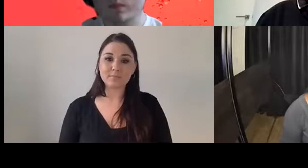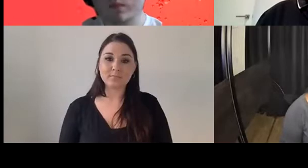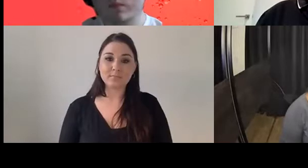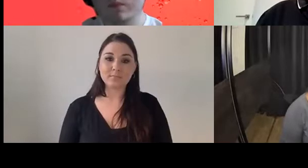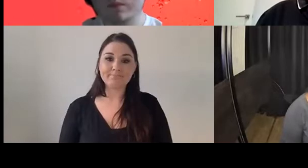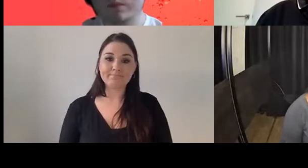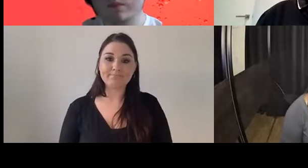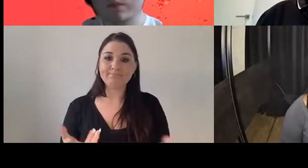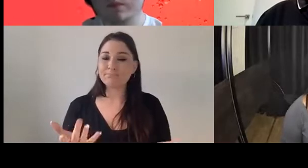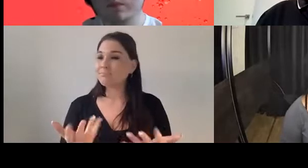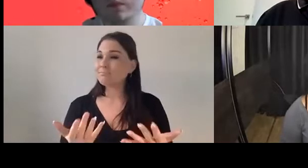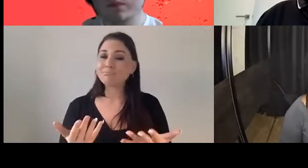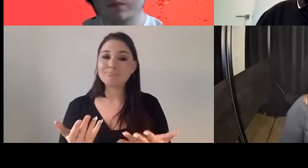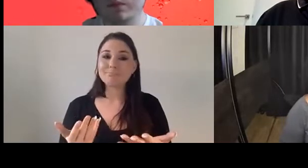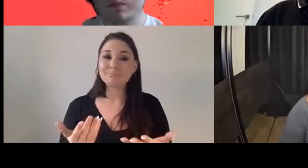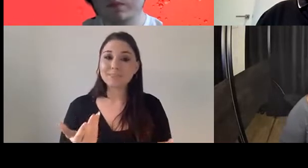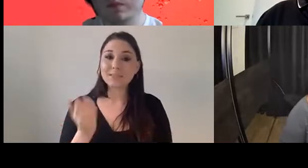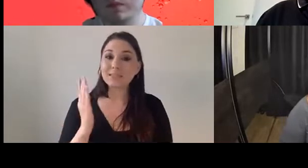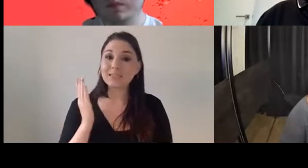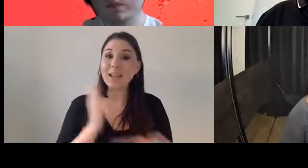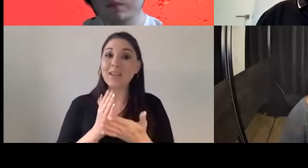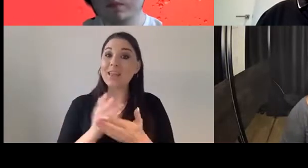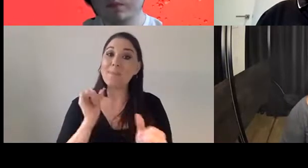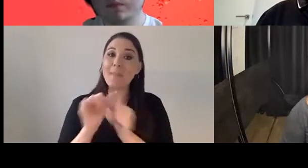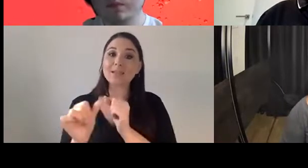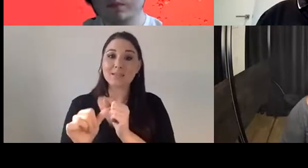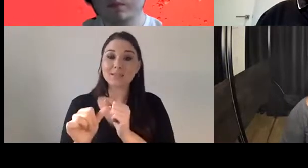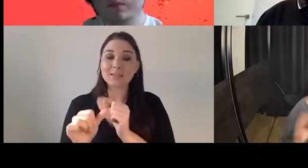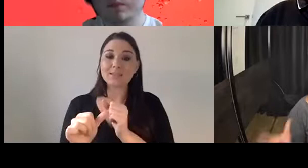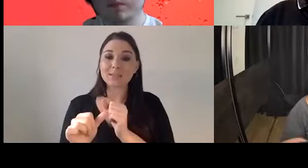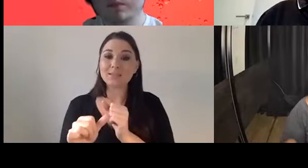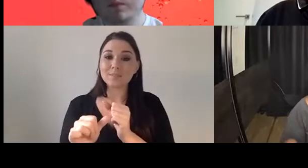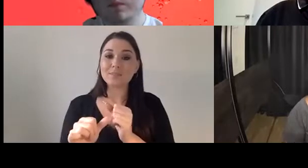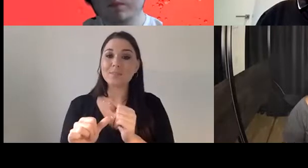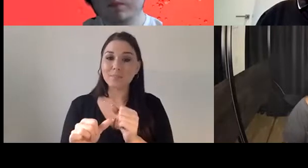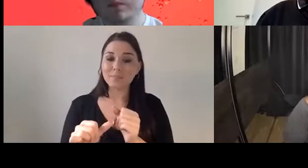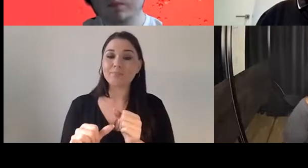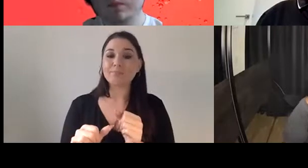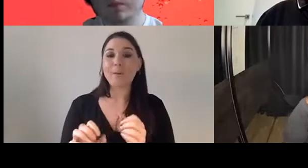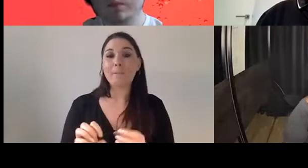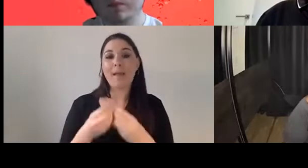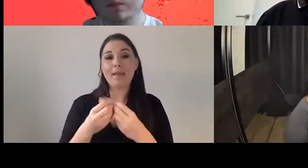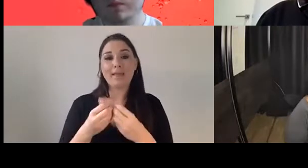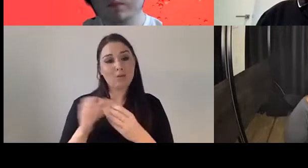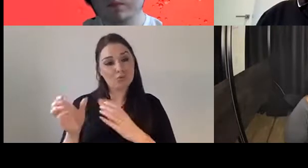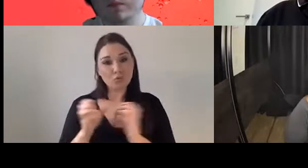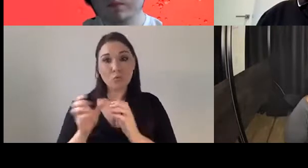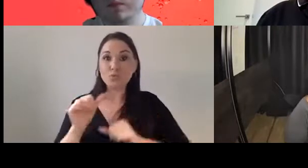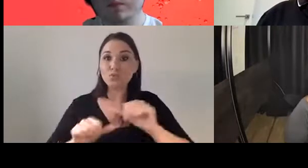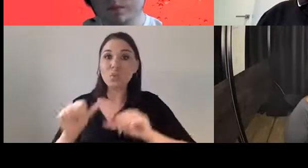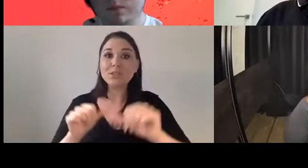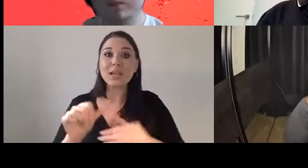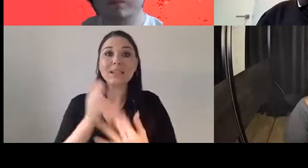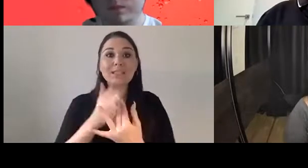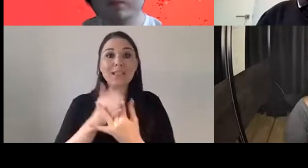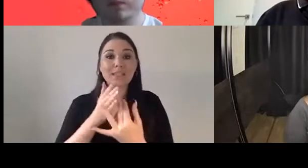That's definitely the best recruiting strategy that will help first to make your recruitment process accessible.